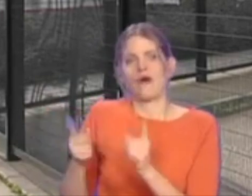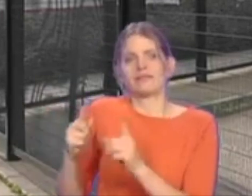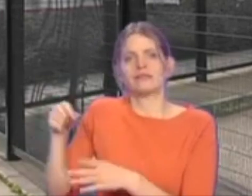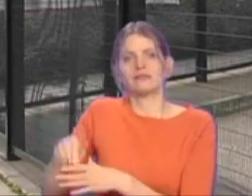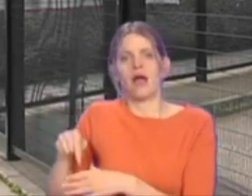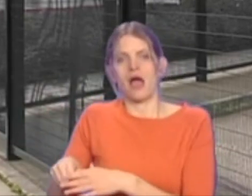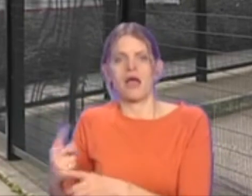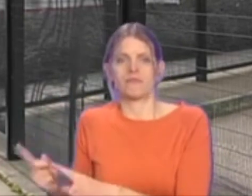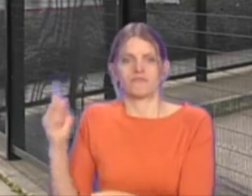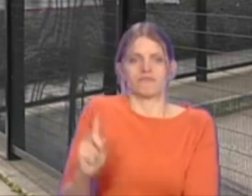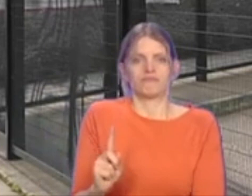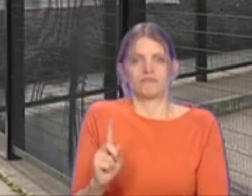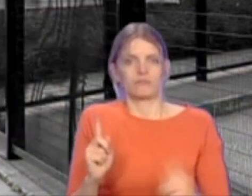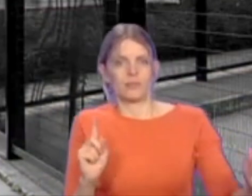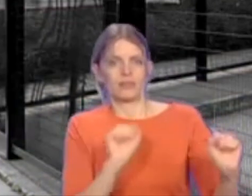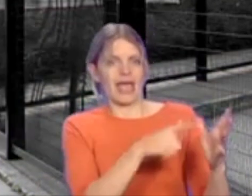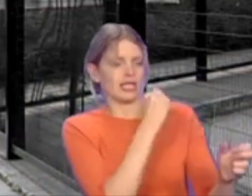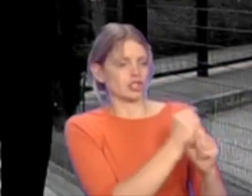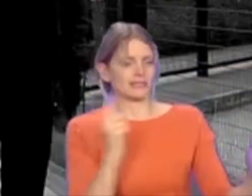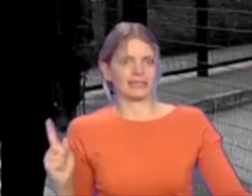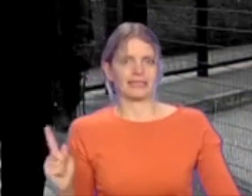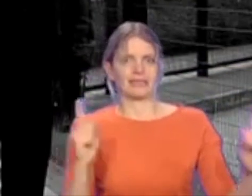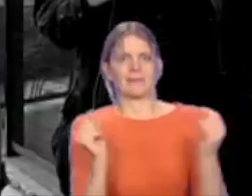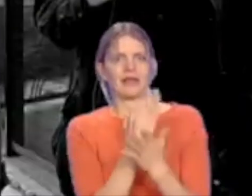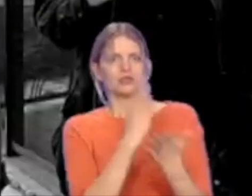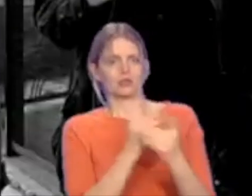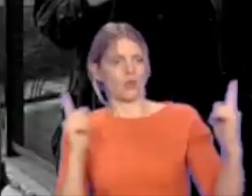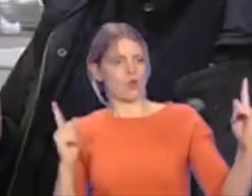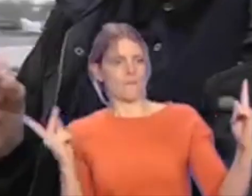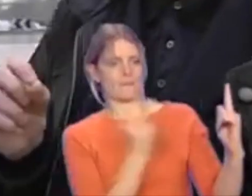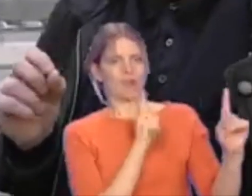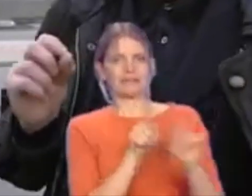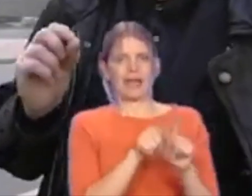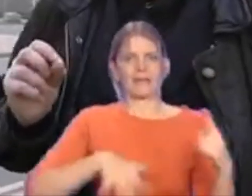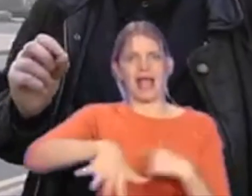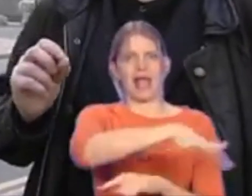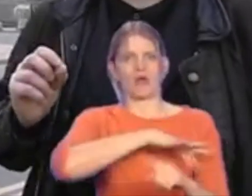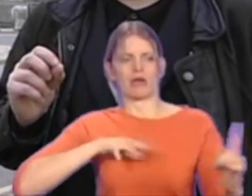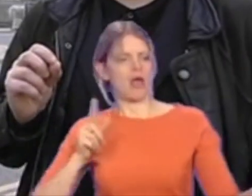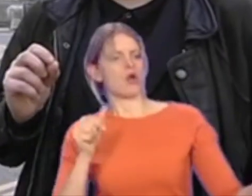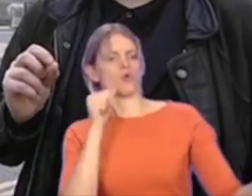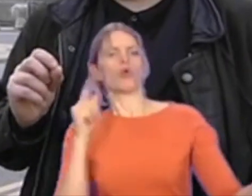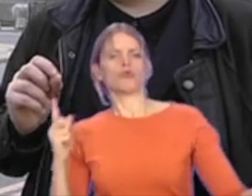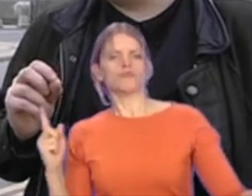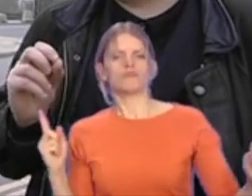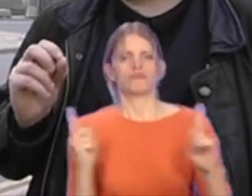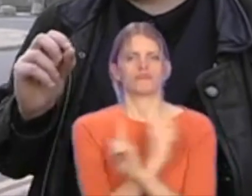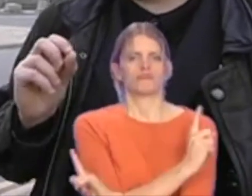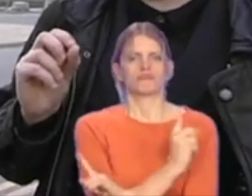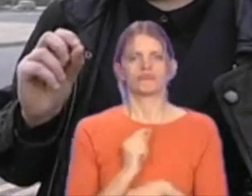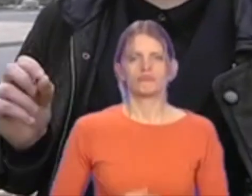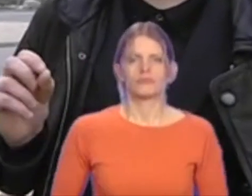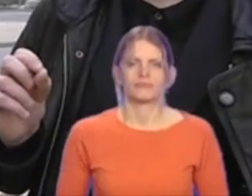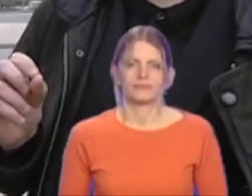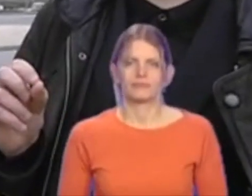in the field without being detected. Okay. Your job is to try and take possession of the package but without letting on that you even know